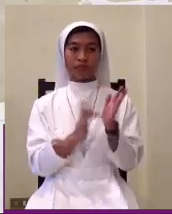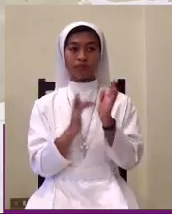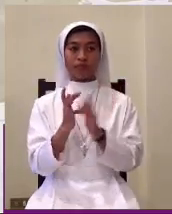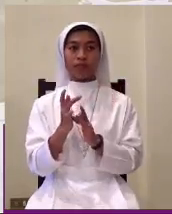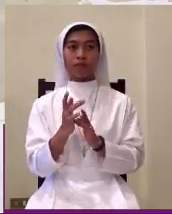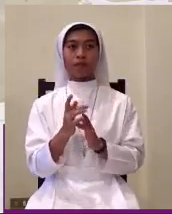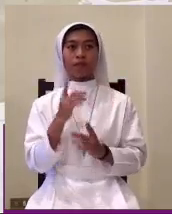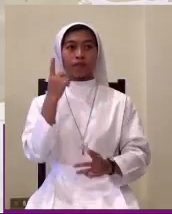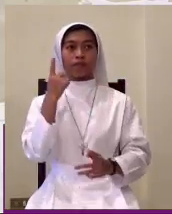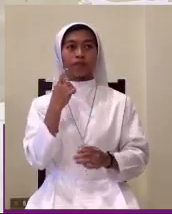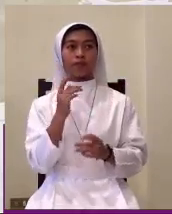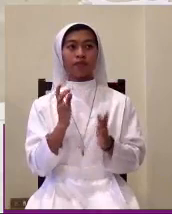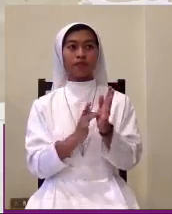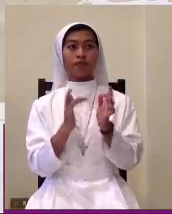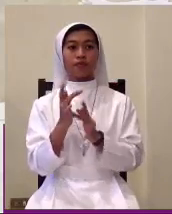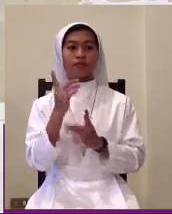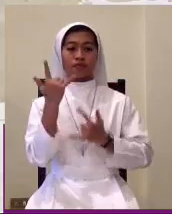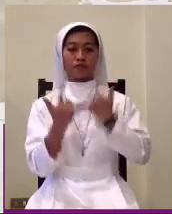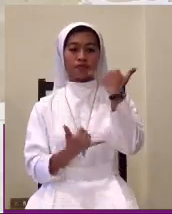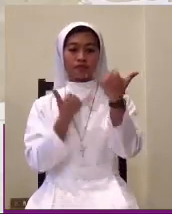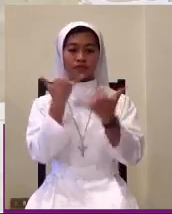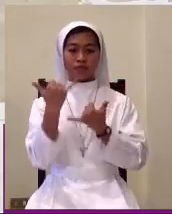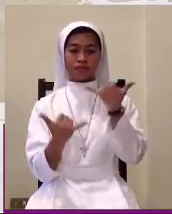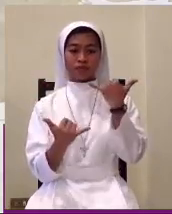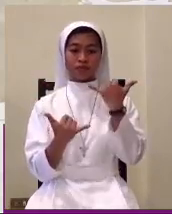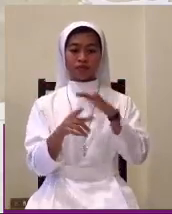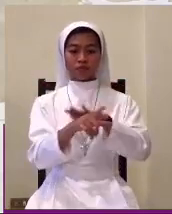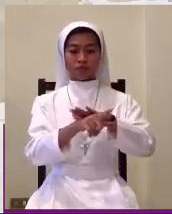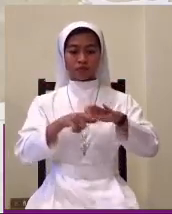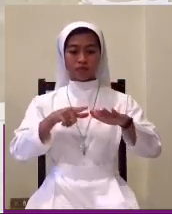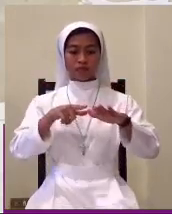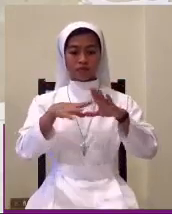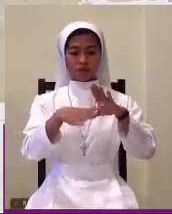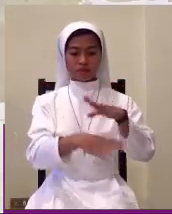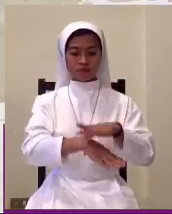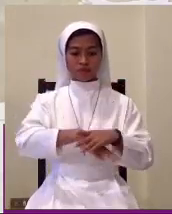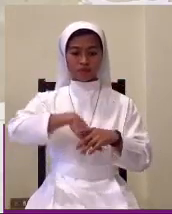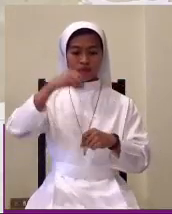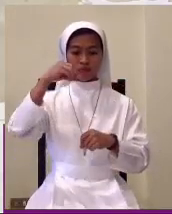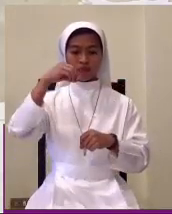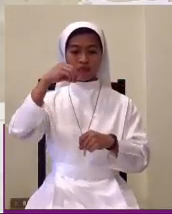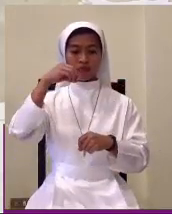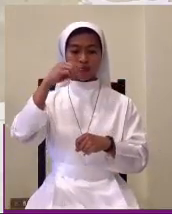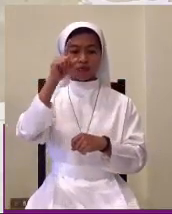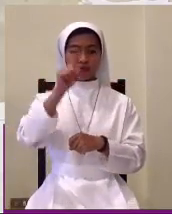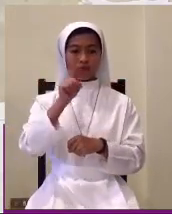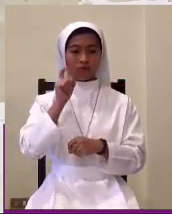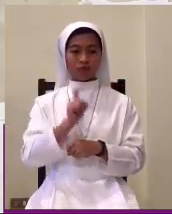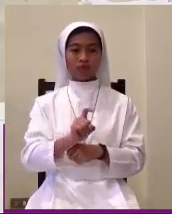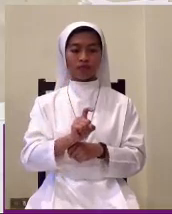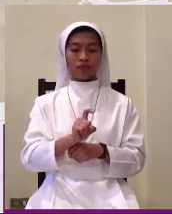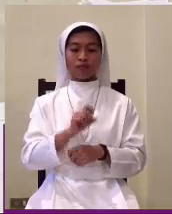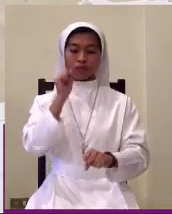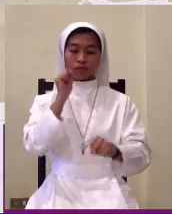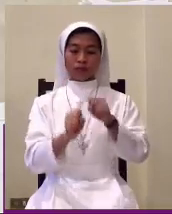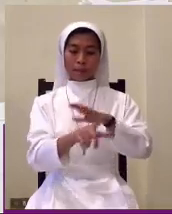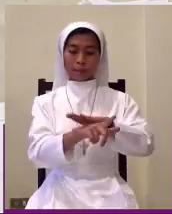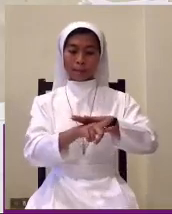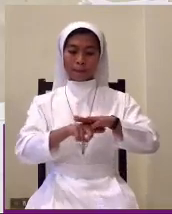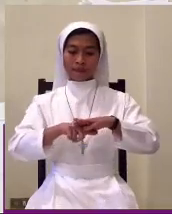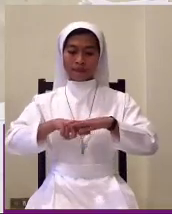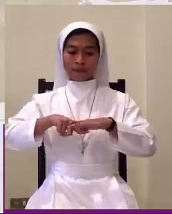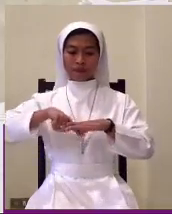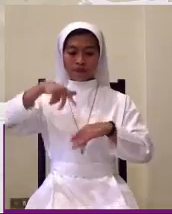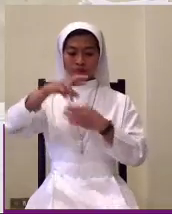in a loud voice, "Lazarus, come out." The dead man came out, tied hand